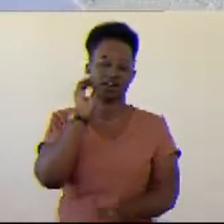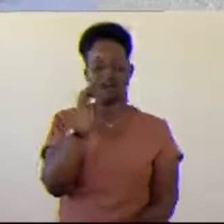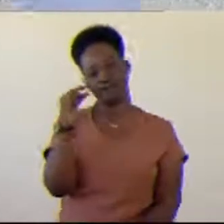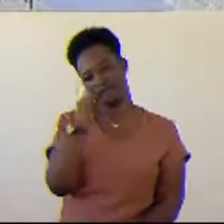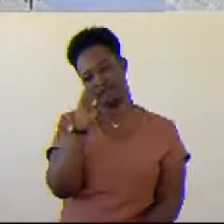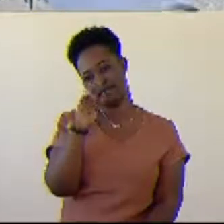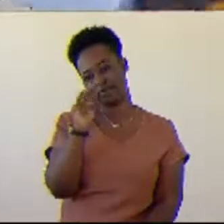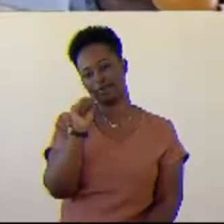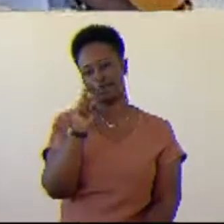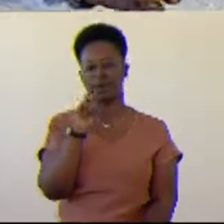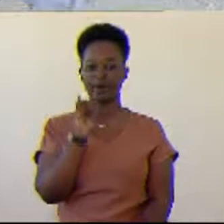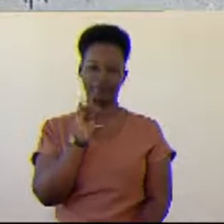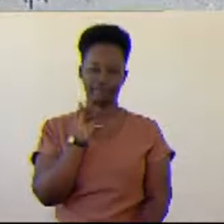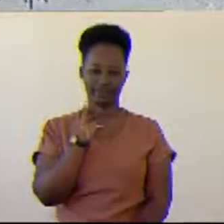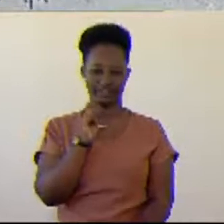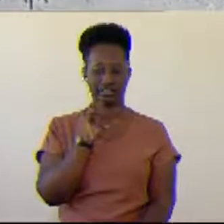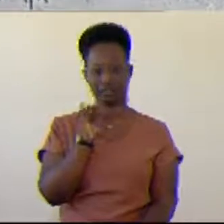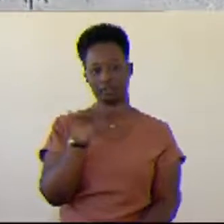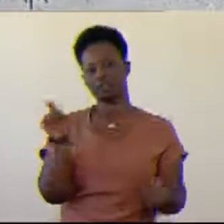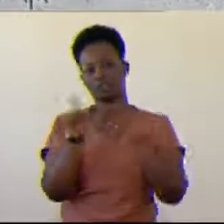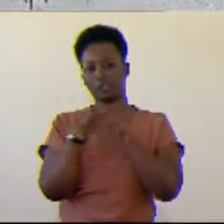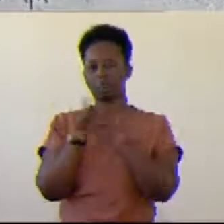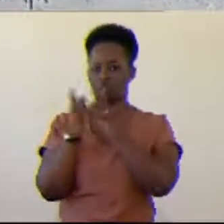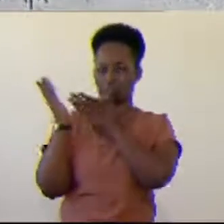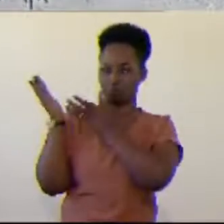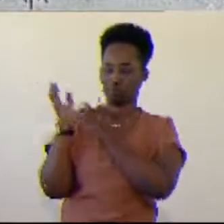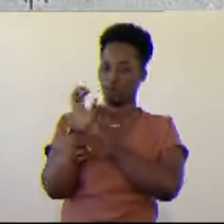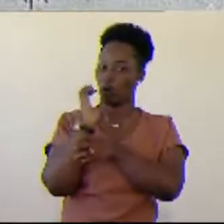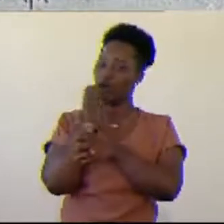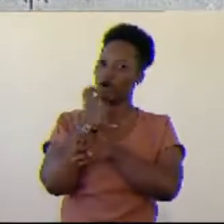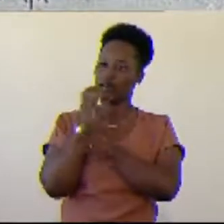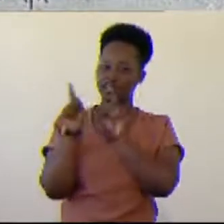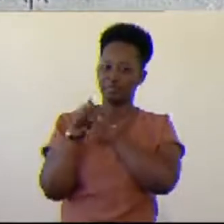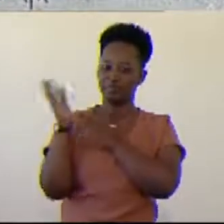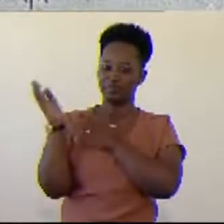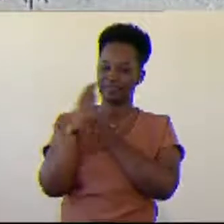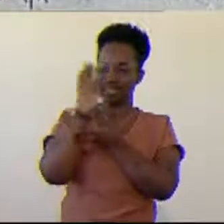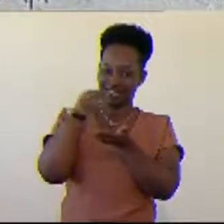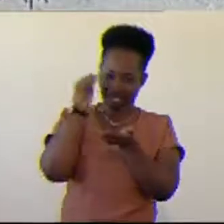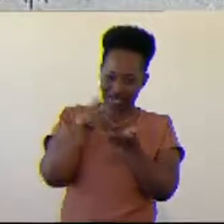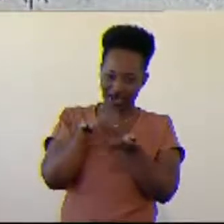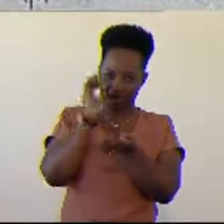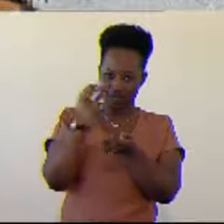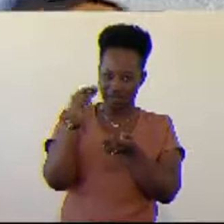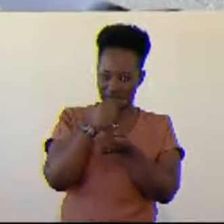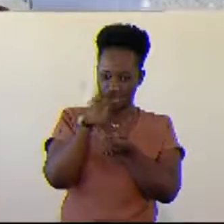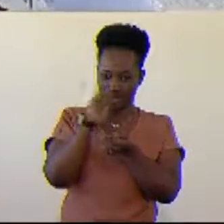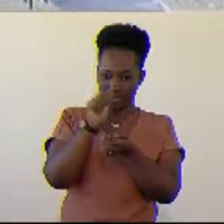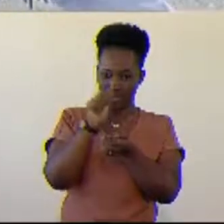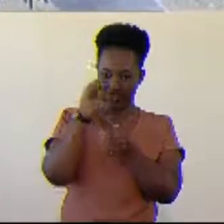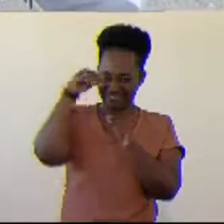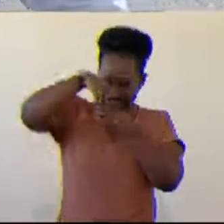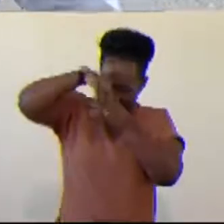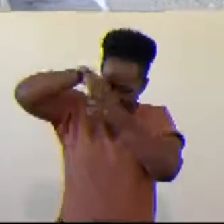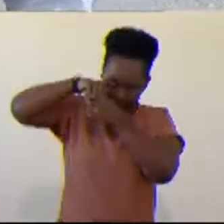many objects that are like that. You see, like this orange, the center of gravity would be right inside